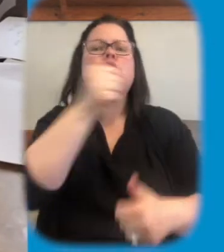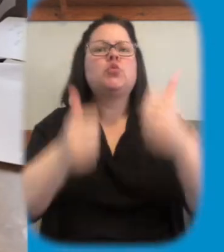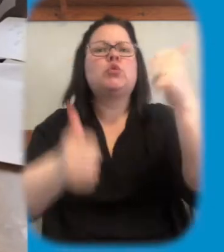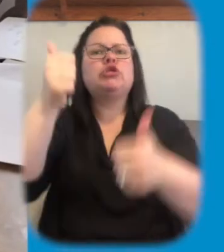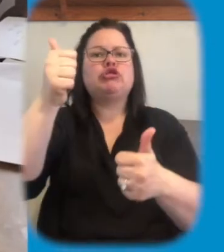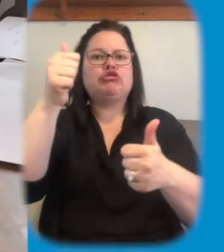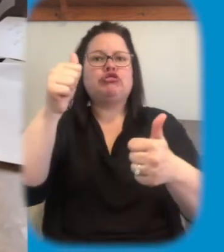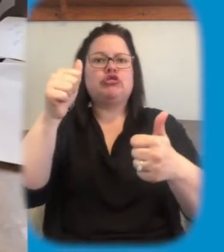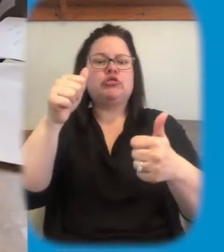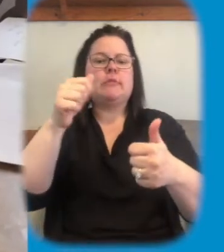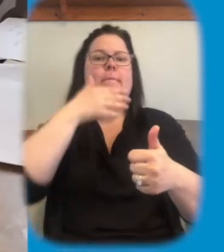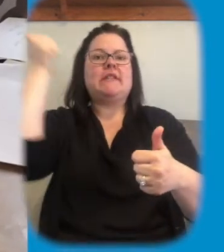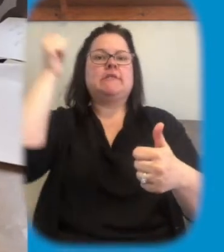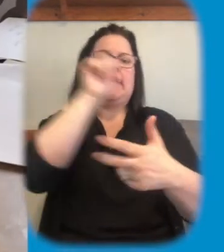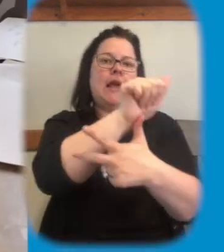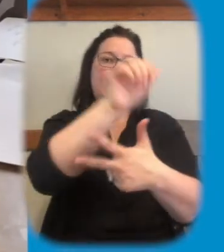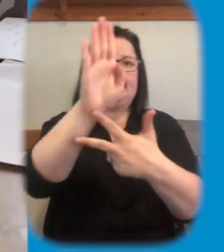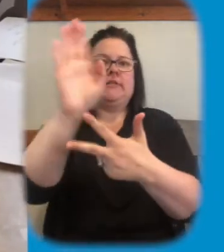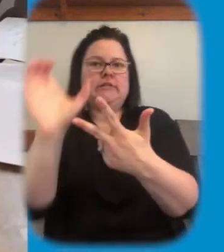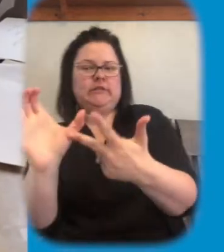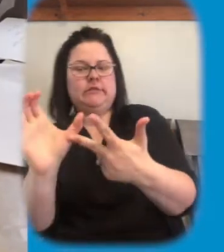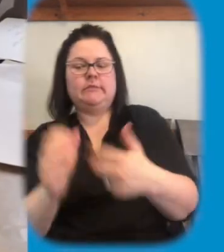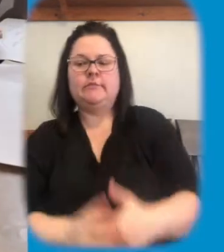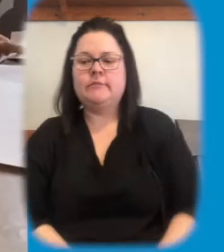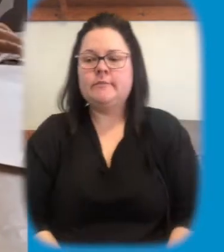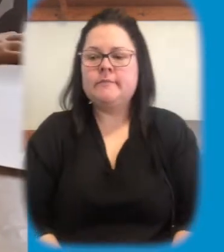would you like to tell some facts or jokes?